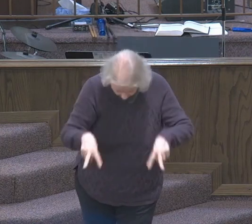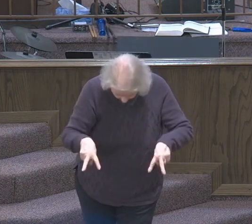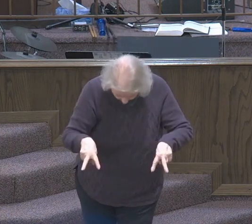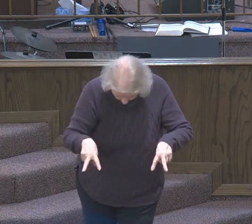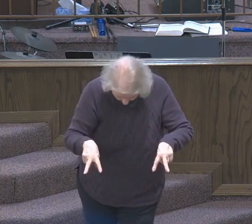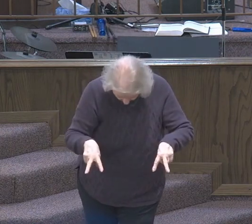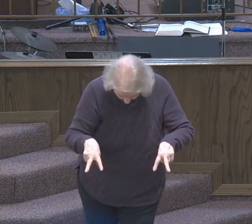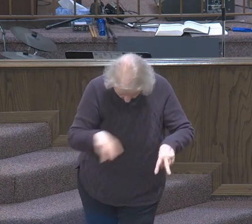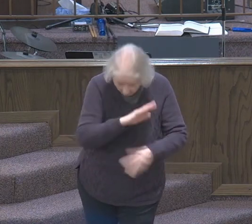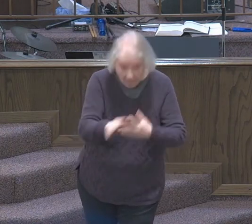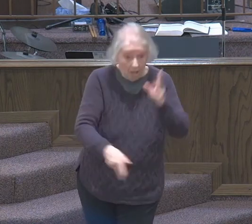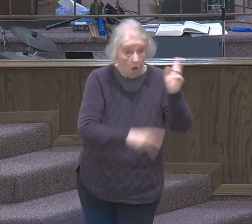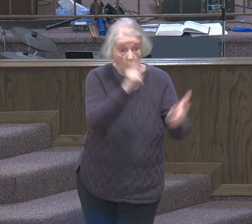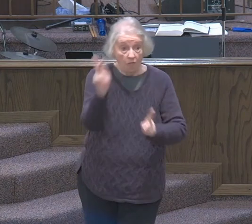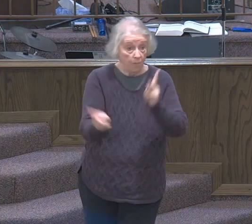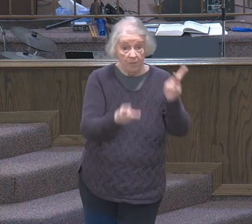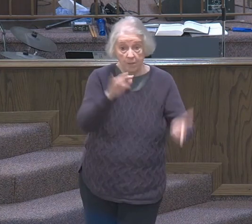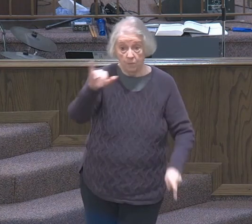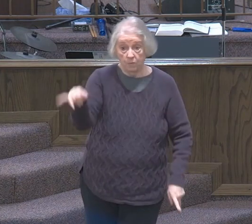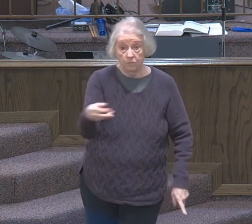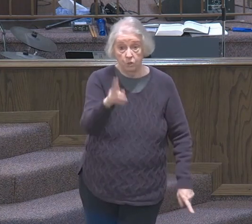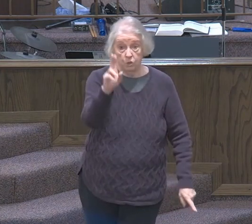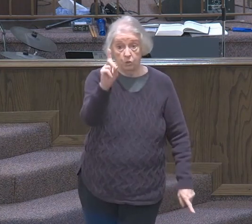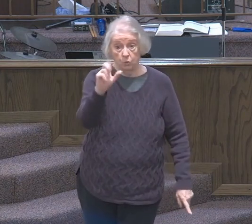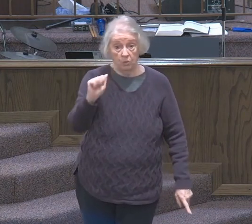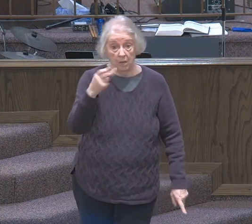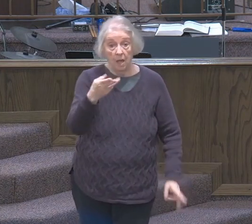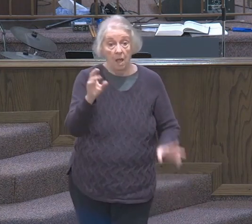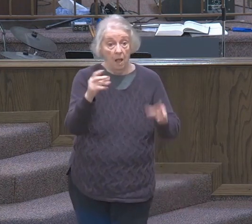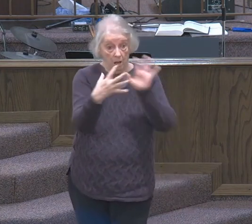worshiping the Lord. What does this look like?